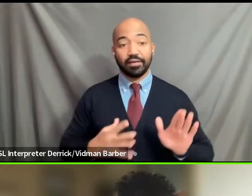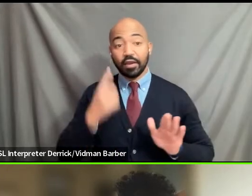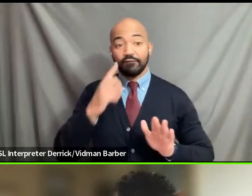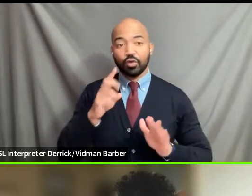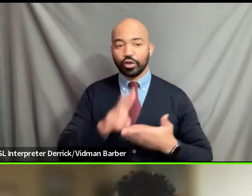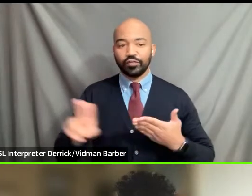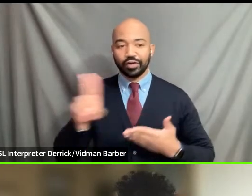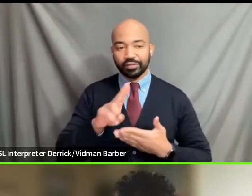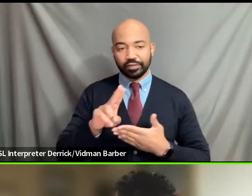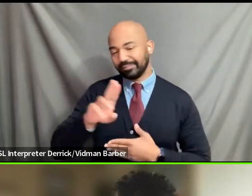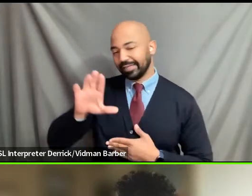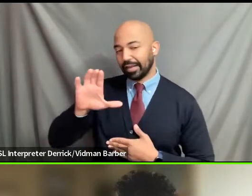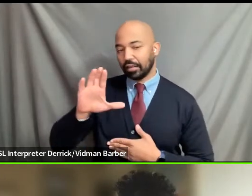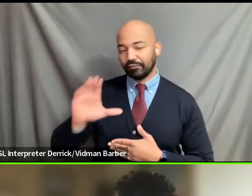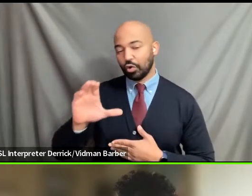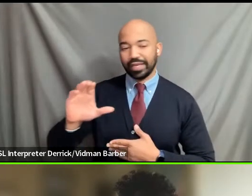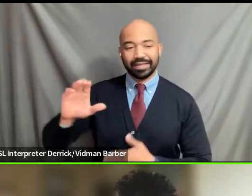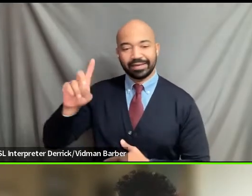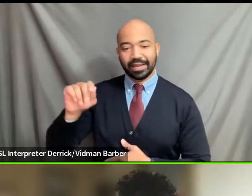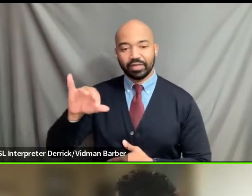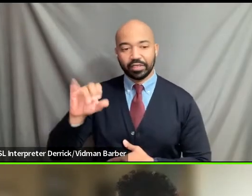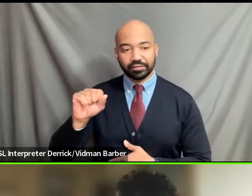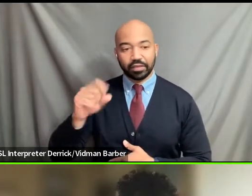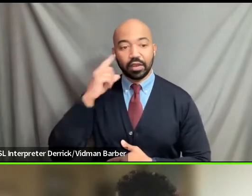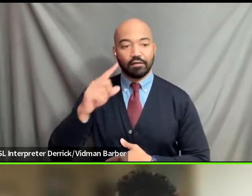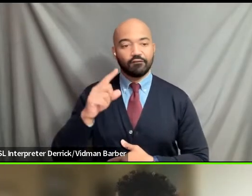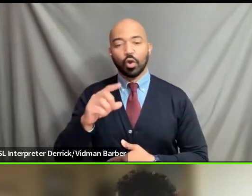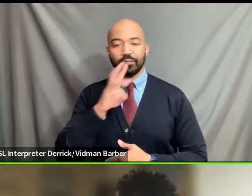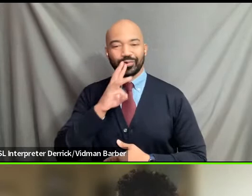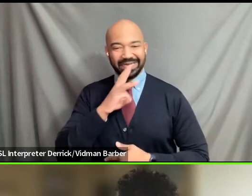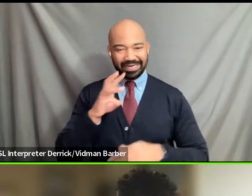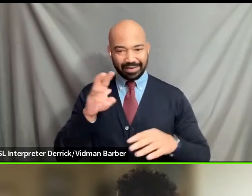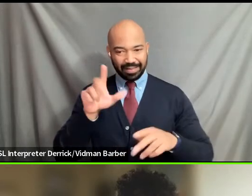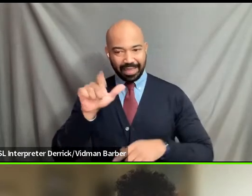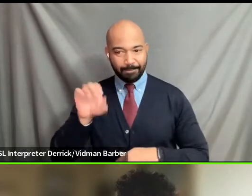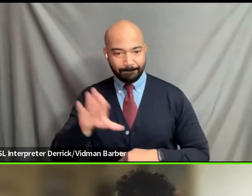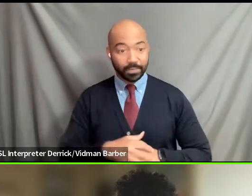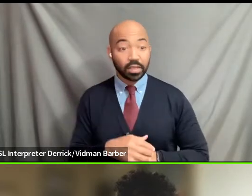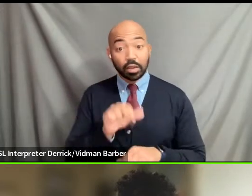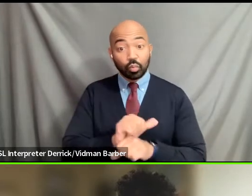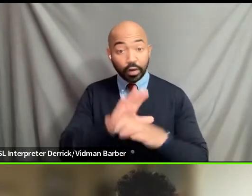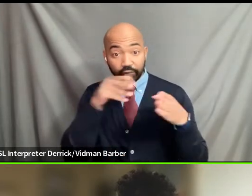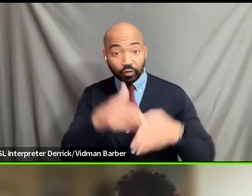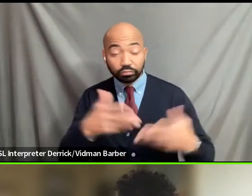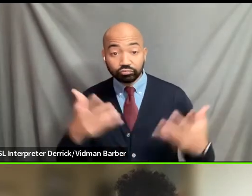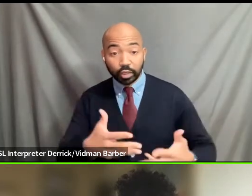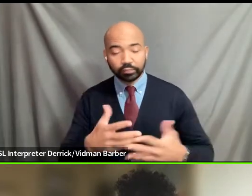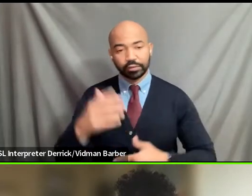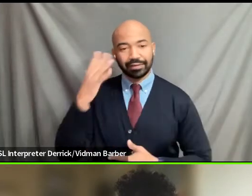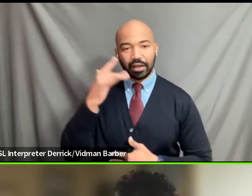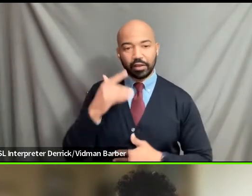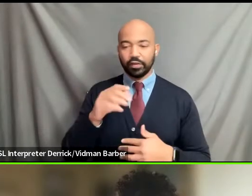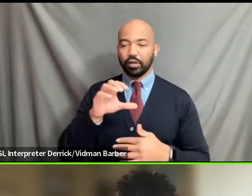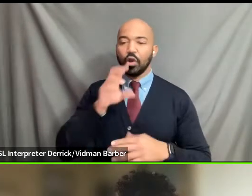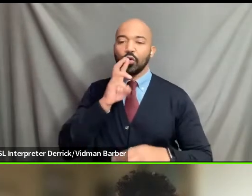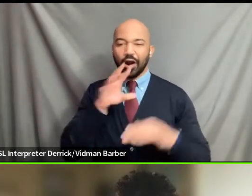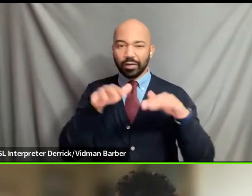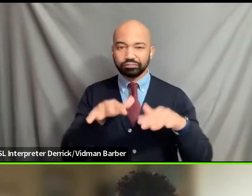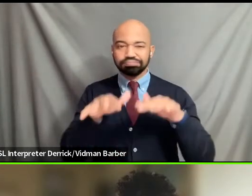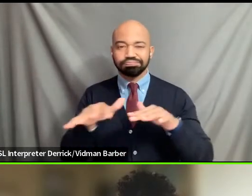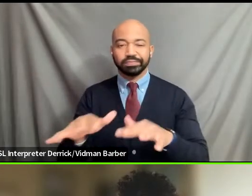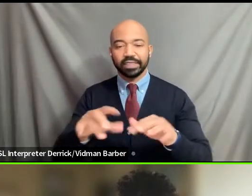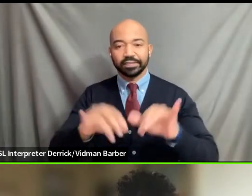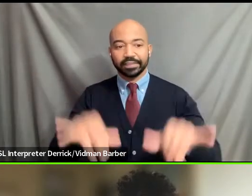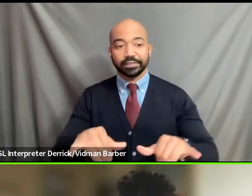of California, Davis, at the Marine Lab in Bodega Marine Laboratory. My work focuses on the California current system. I am